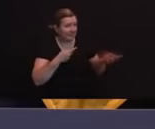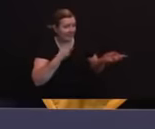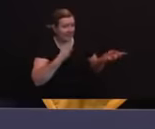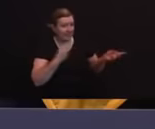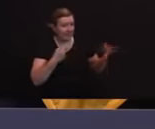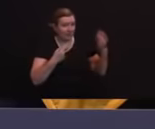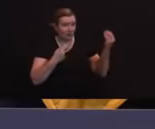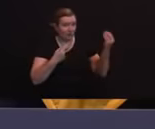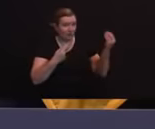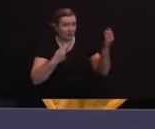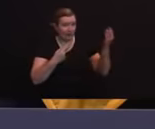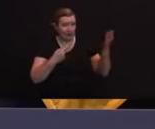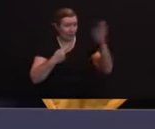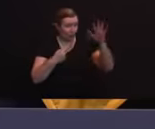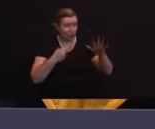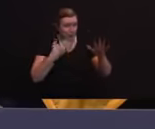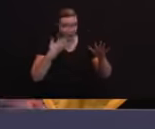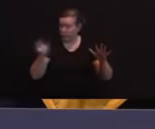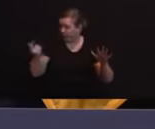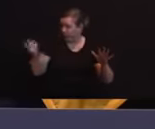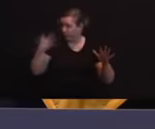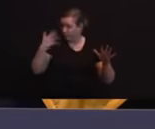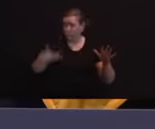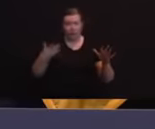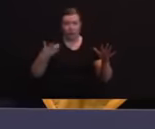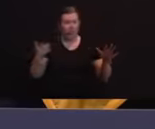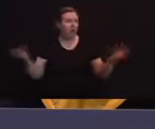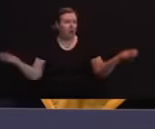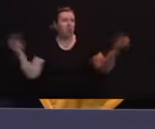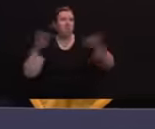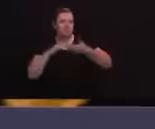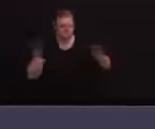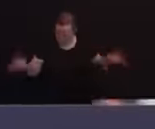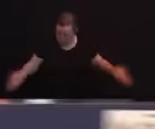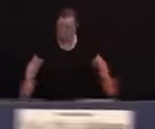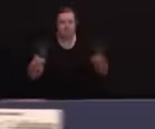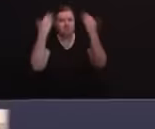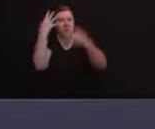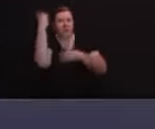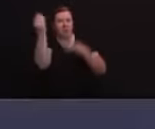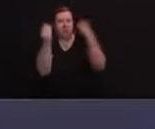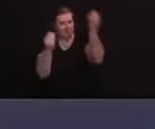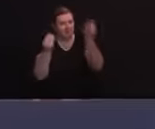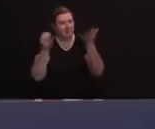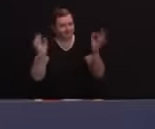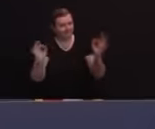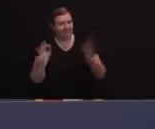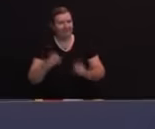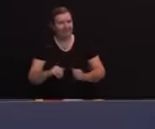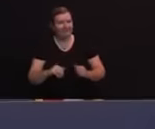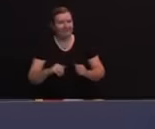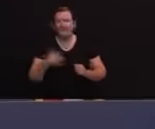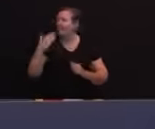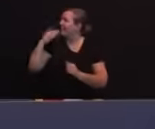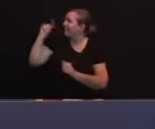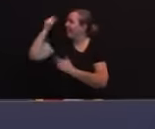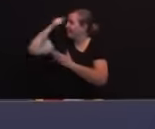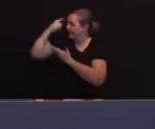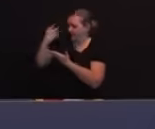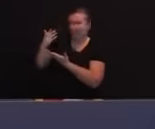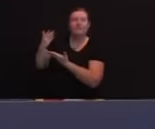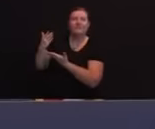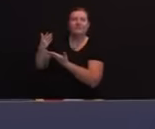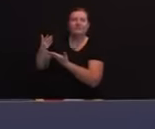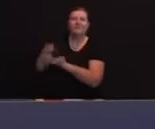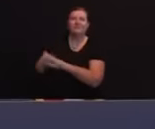looks like it'll allow us to do that a little bit more than last week. With that, Pat, welcome. Thank you, Governor. Good afternoon. On Friday evening,